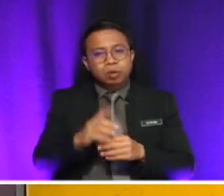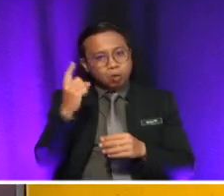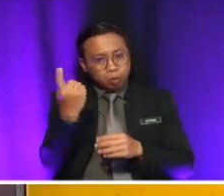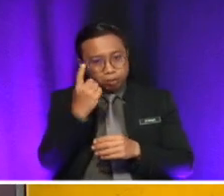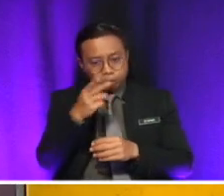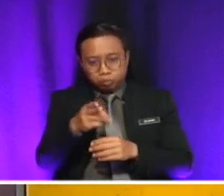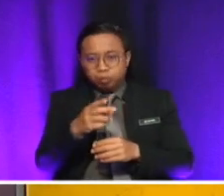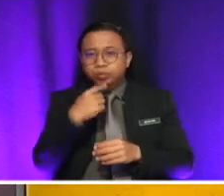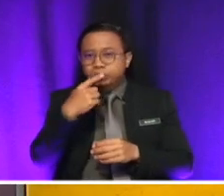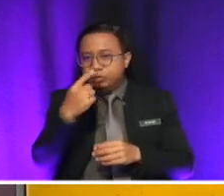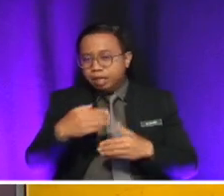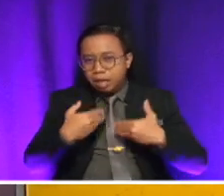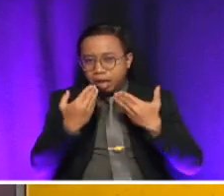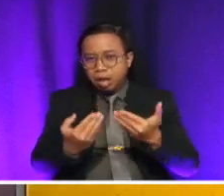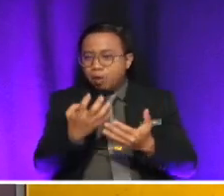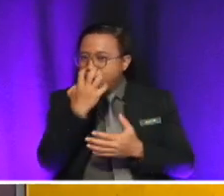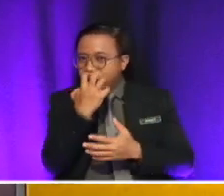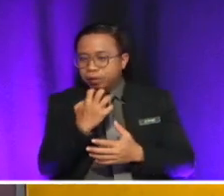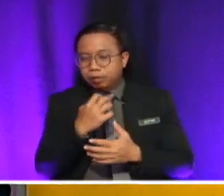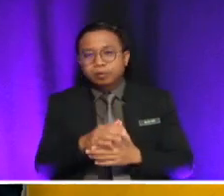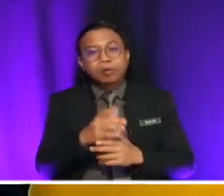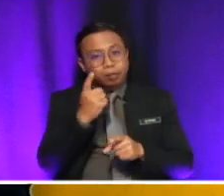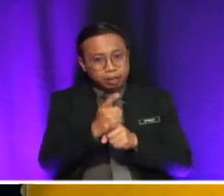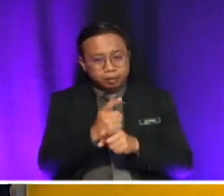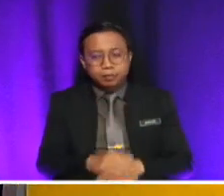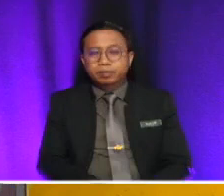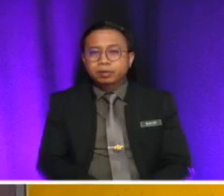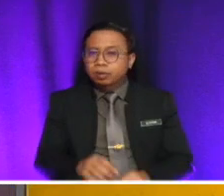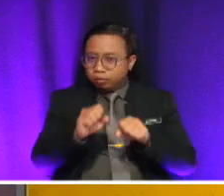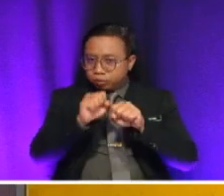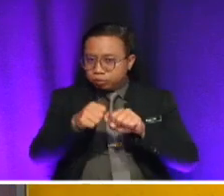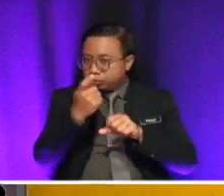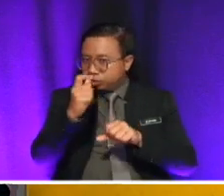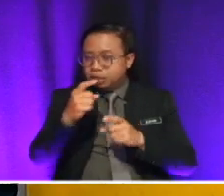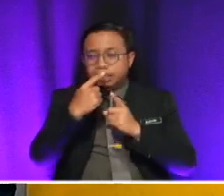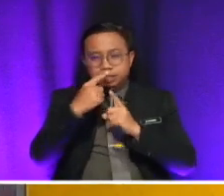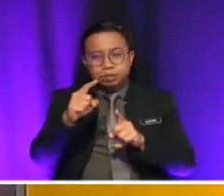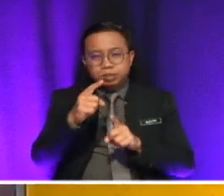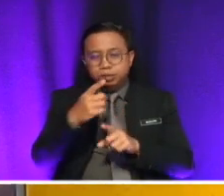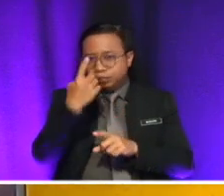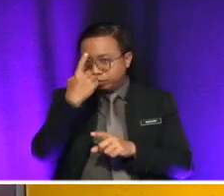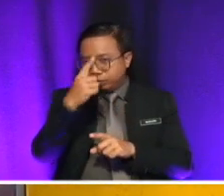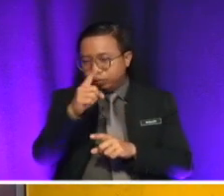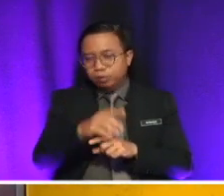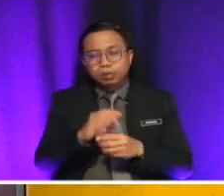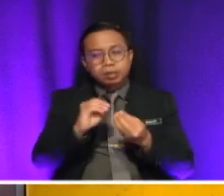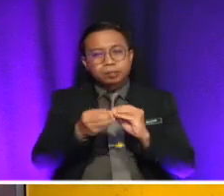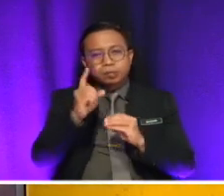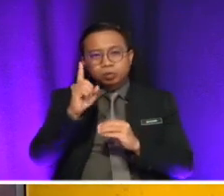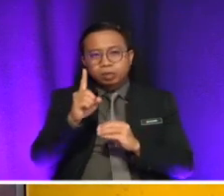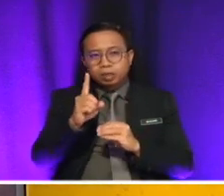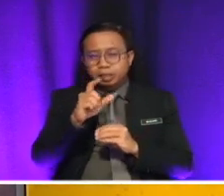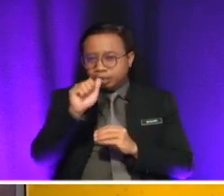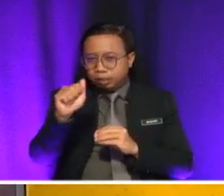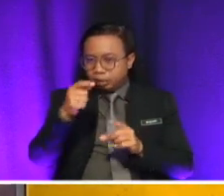then you say, how annoying, right, Shafika? Right. So the answer for number one, A